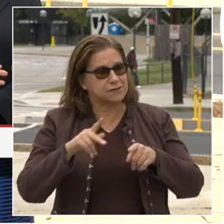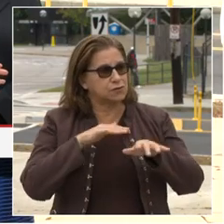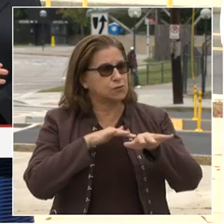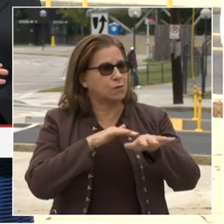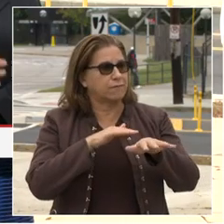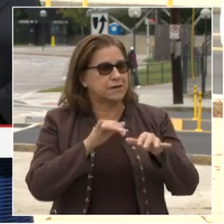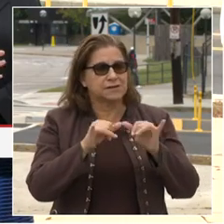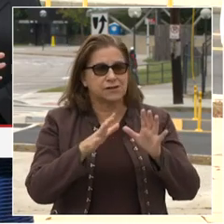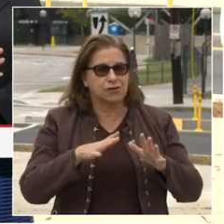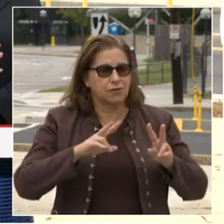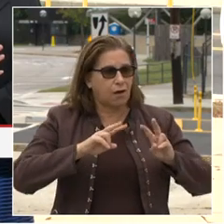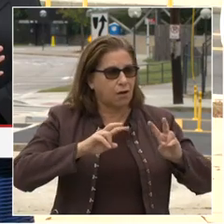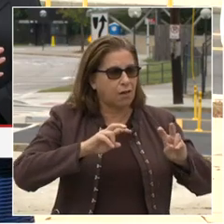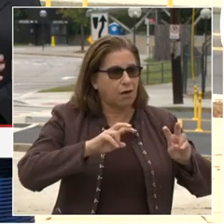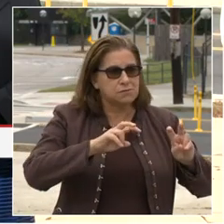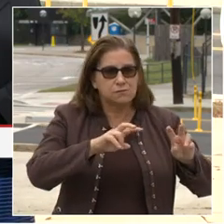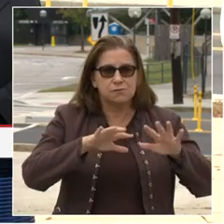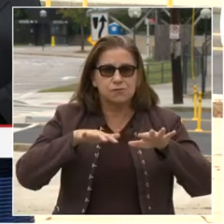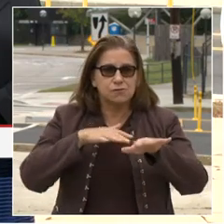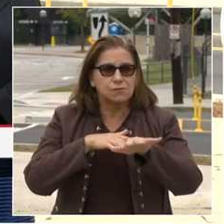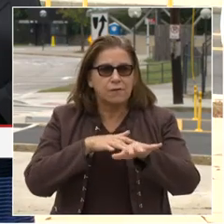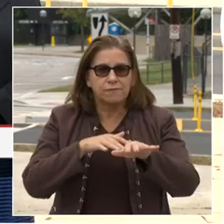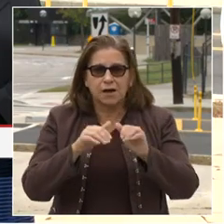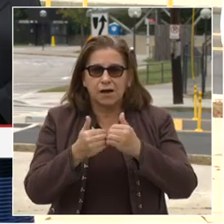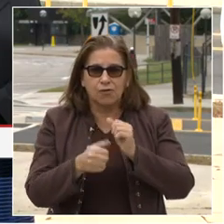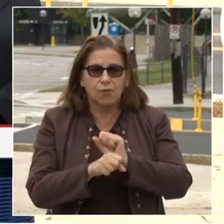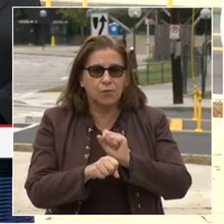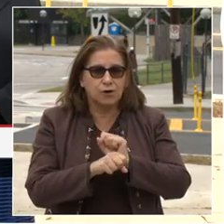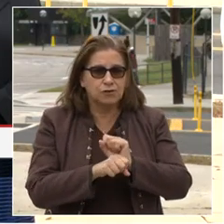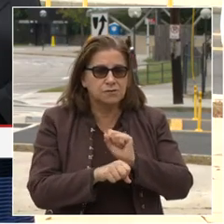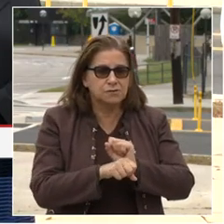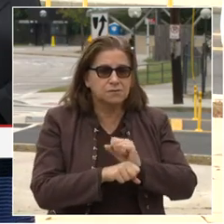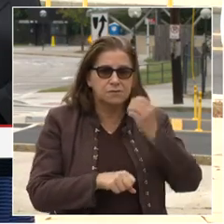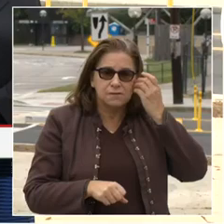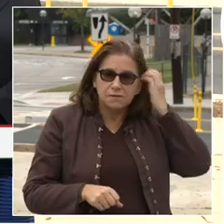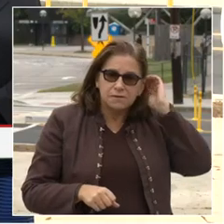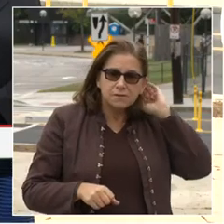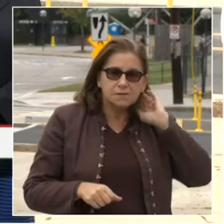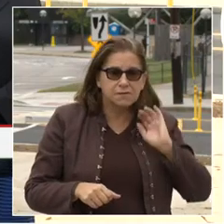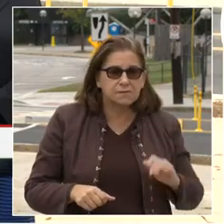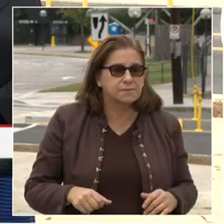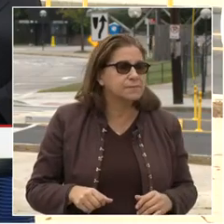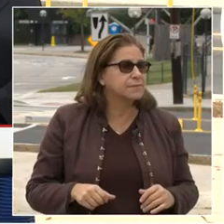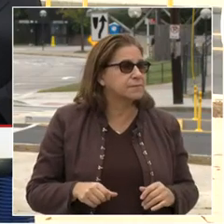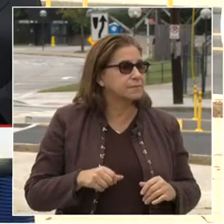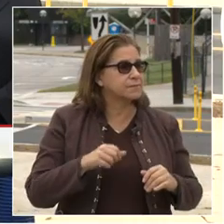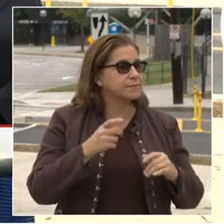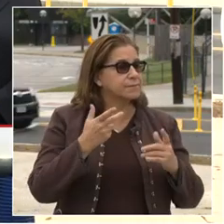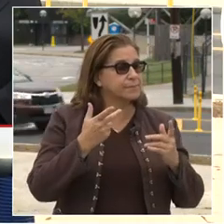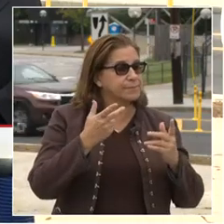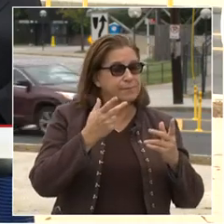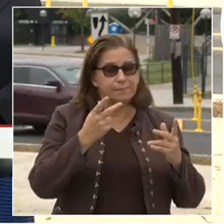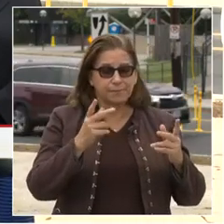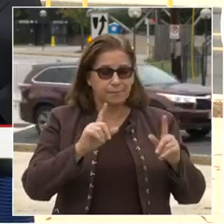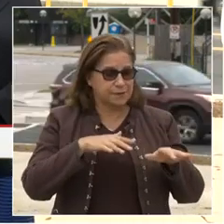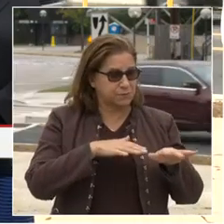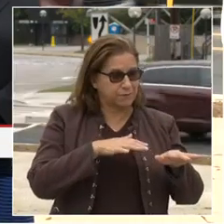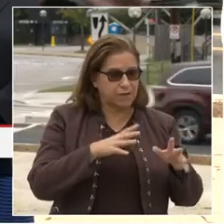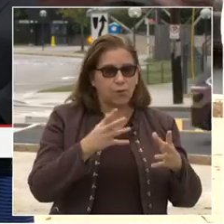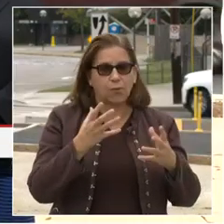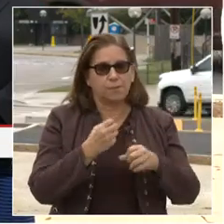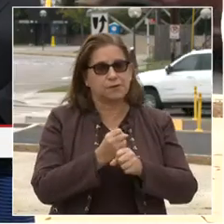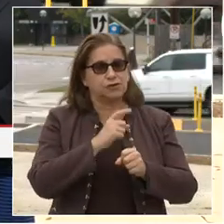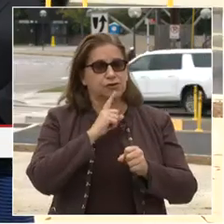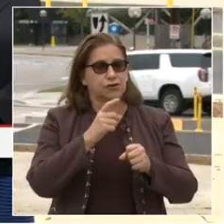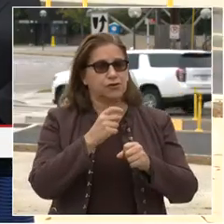recommendations and take implementation steps that will make our community safer. It is also true that a lot